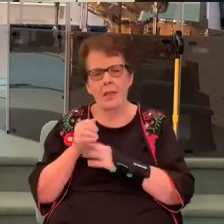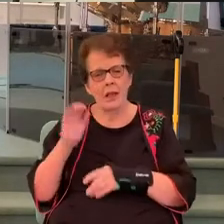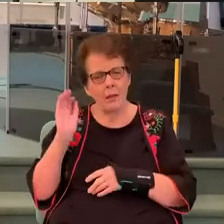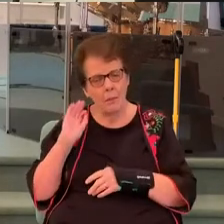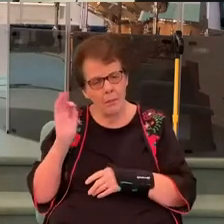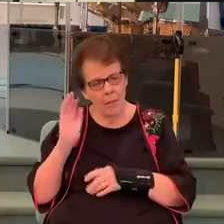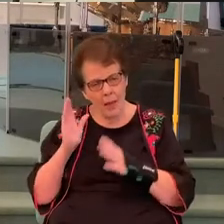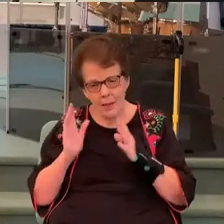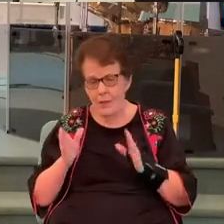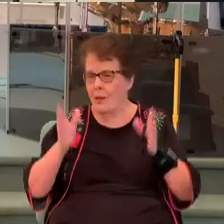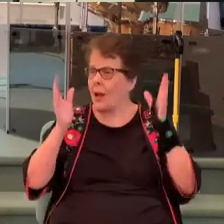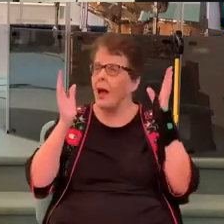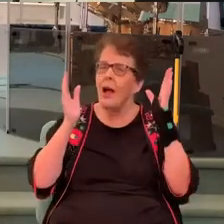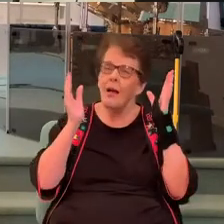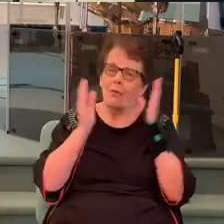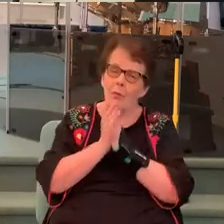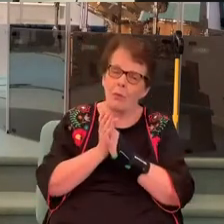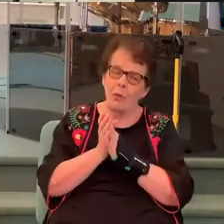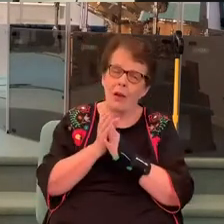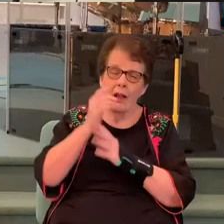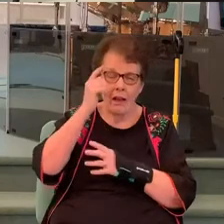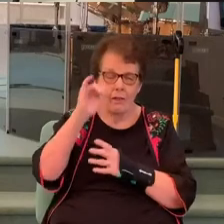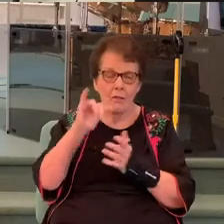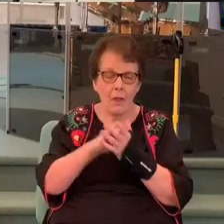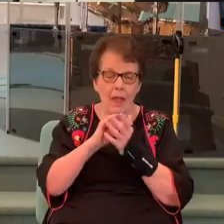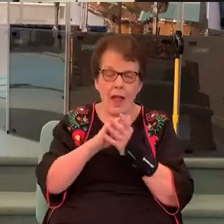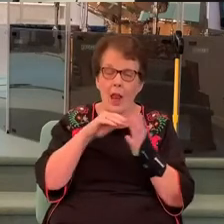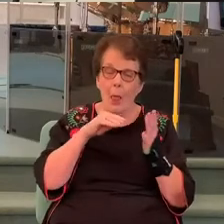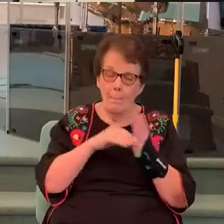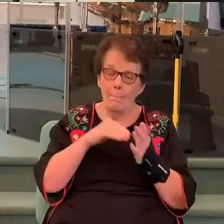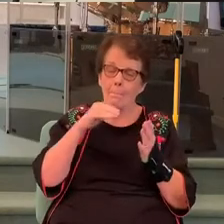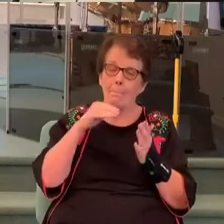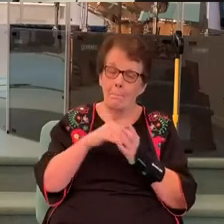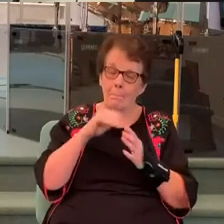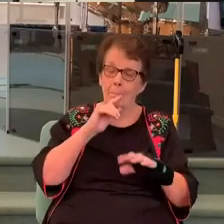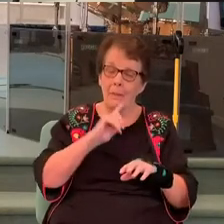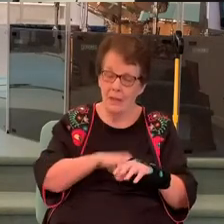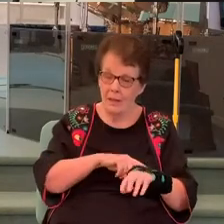Pray for it for the million and first time today.